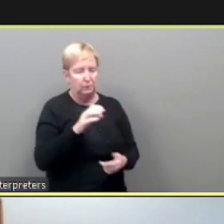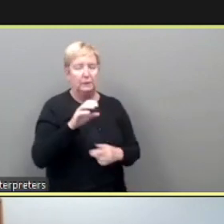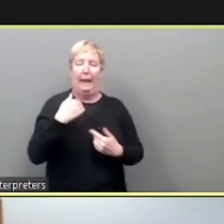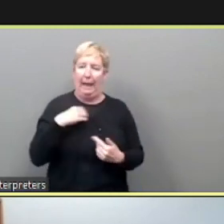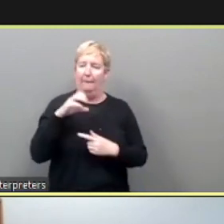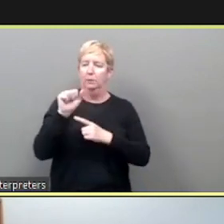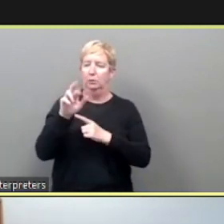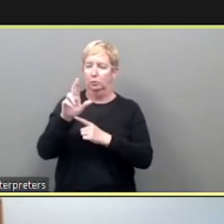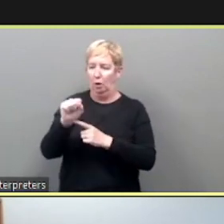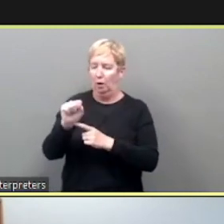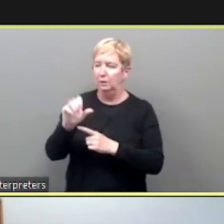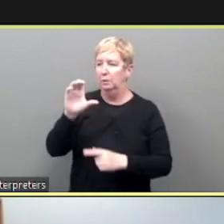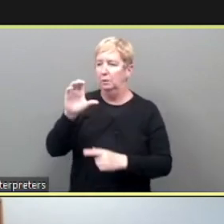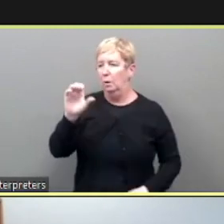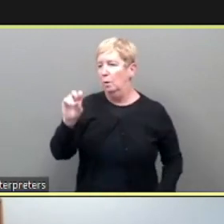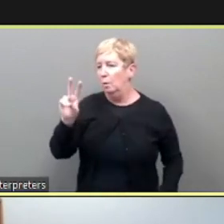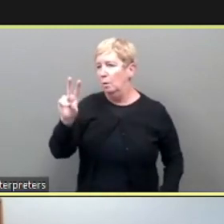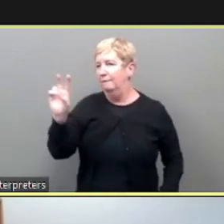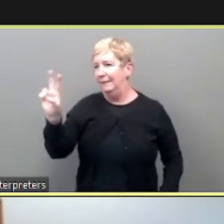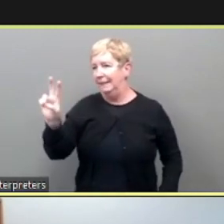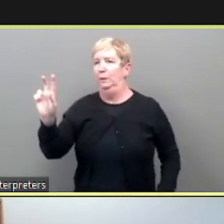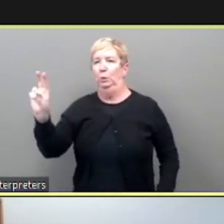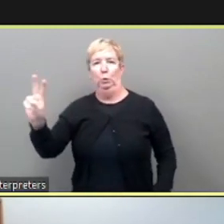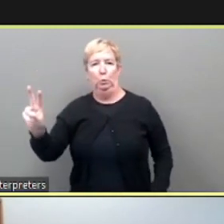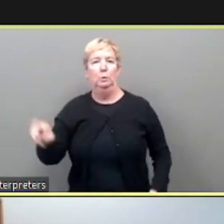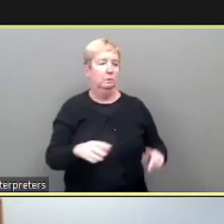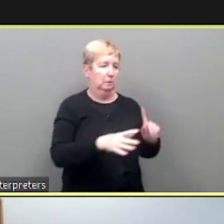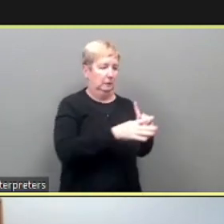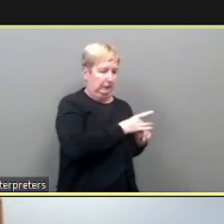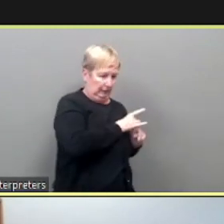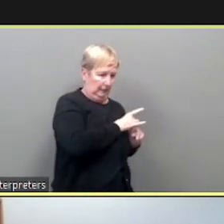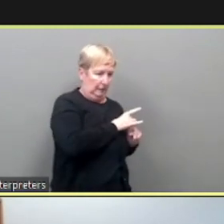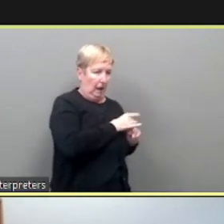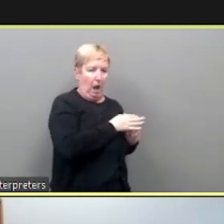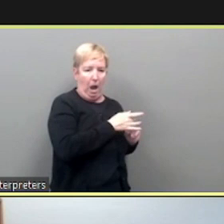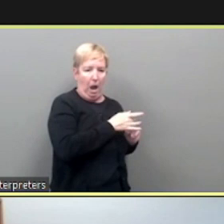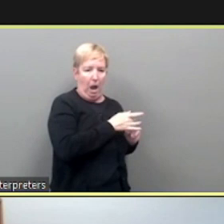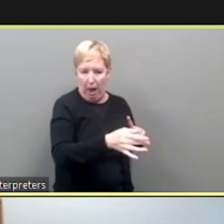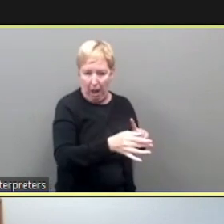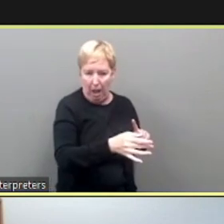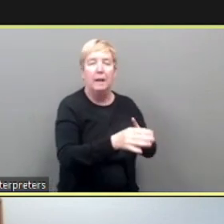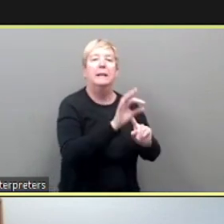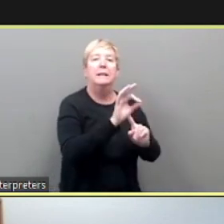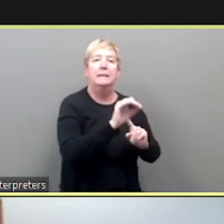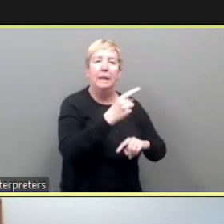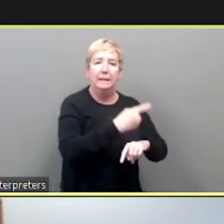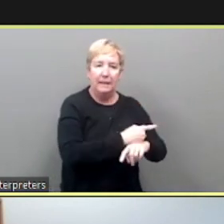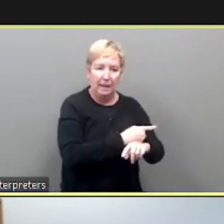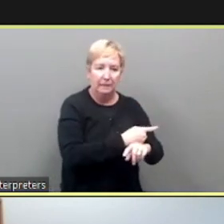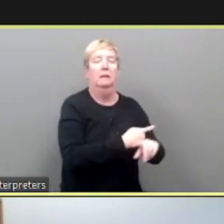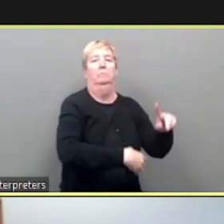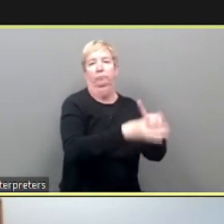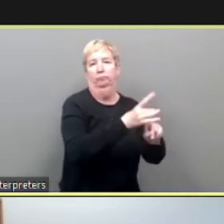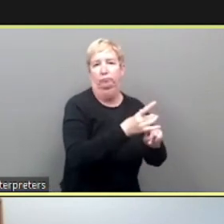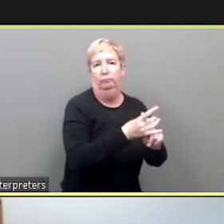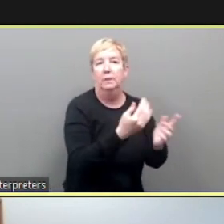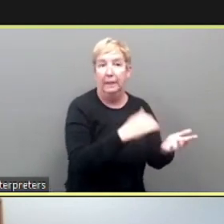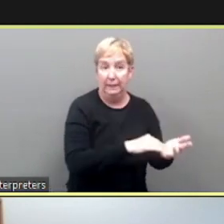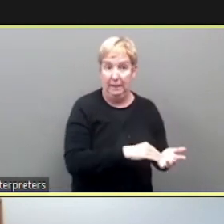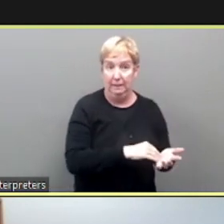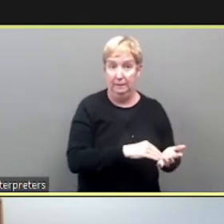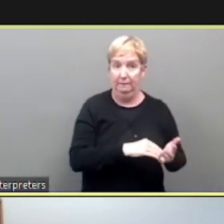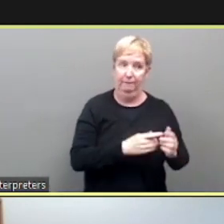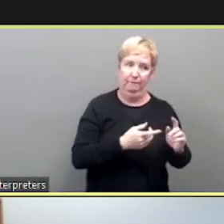SARS-CoV-2 positivity that has occurred. We have documented 90 days following an